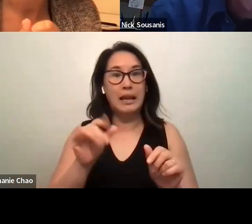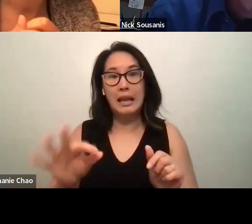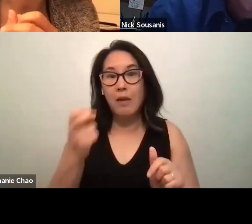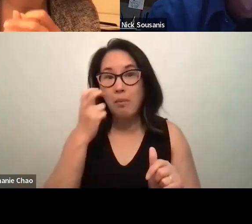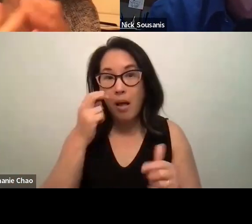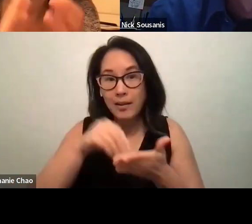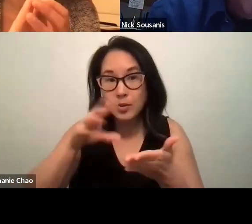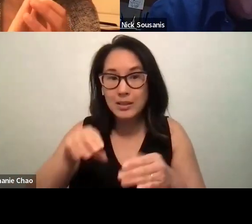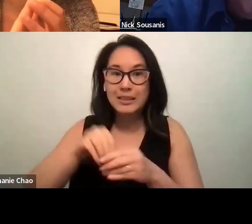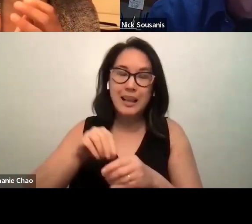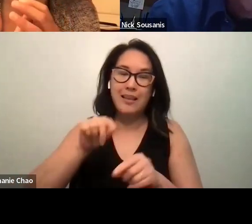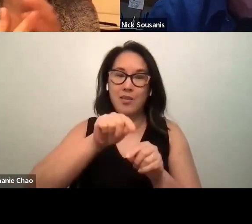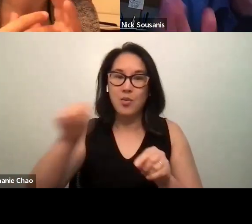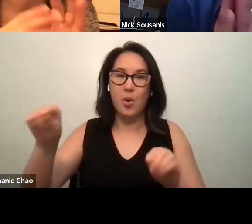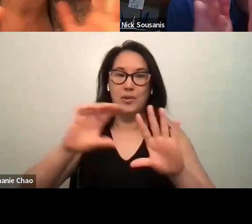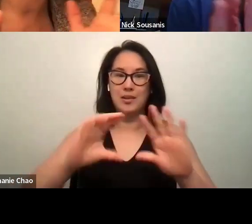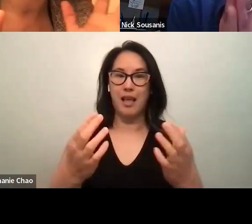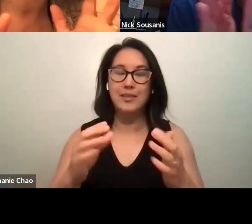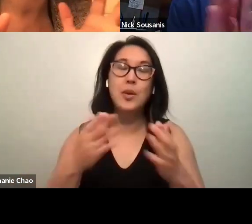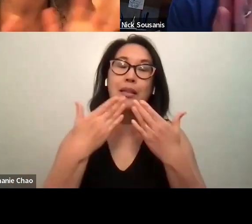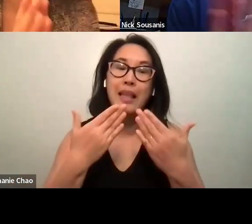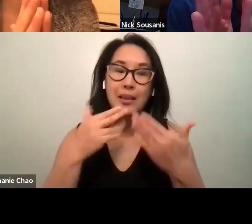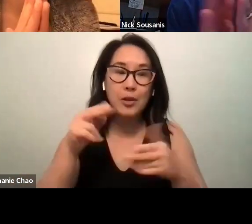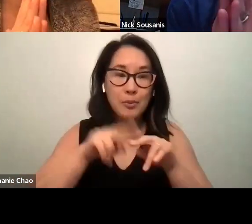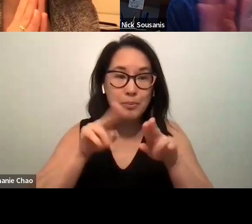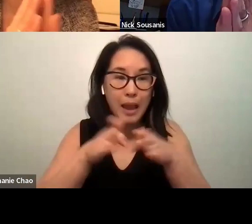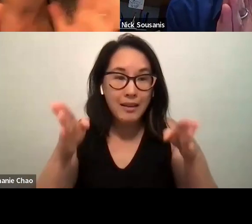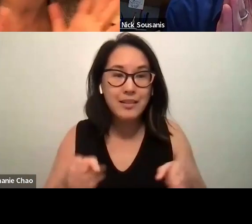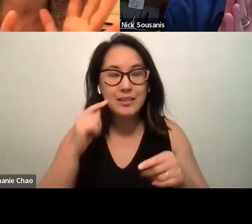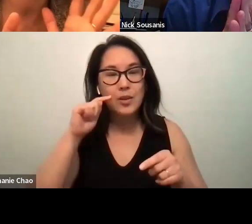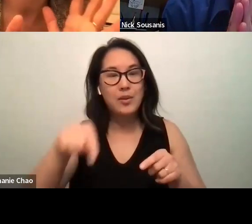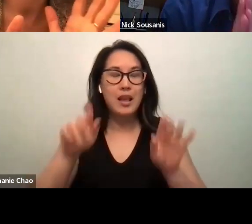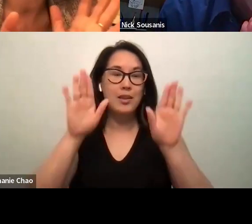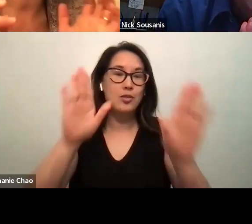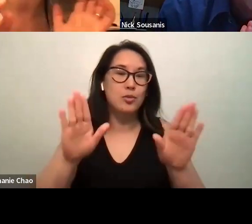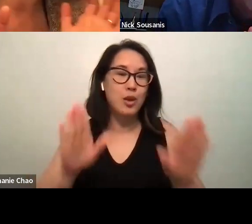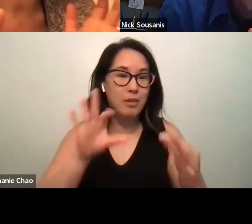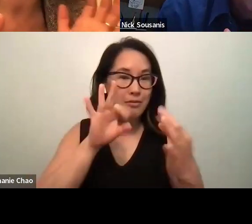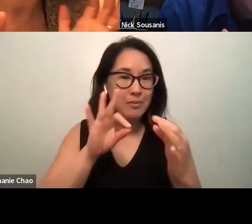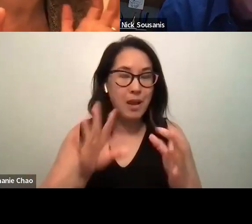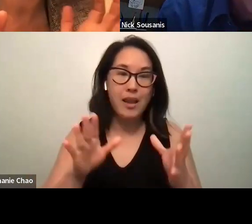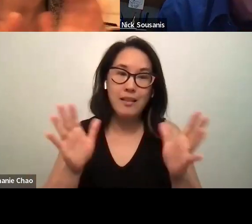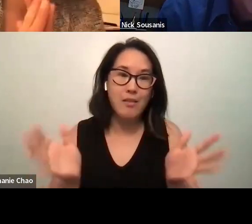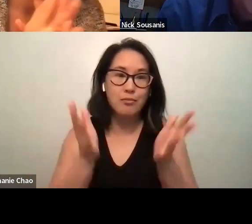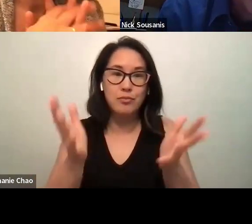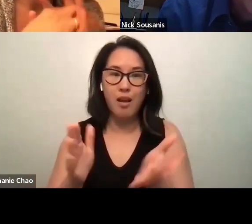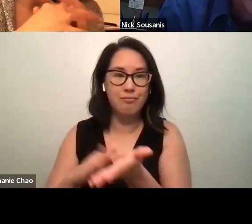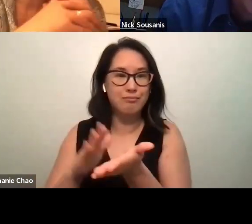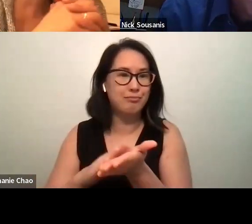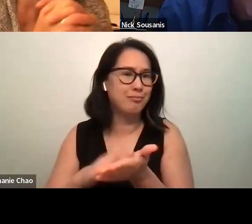So thank you to our panelists for this incredible feedback and pushing us, and compliments too. Those were